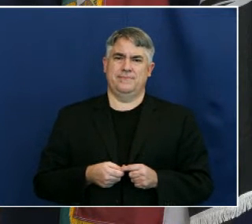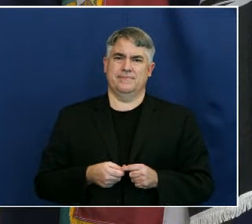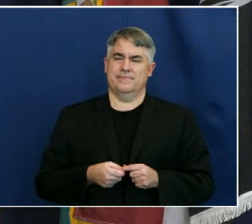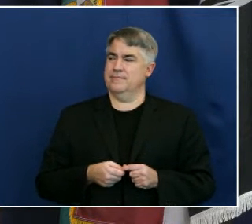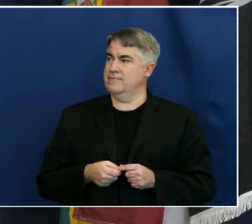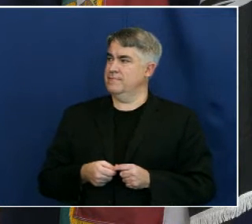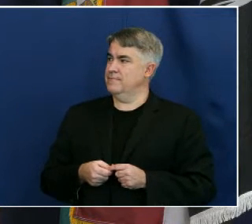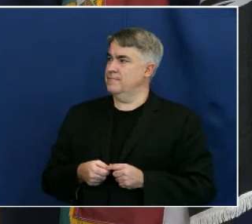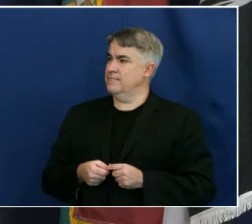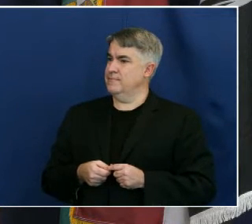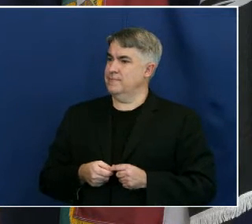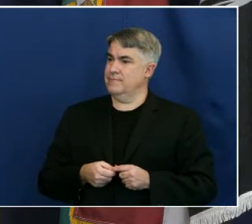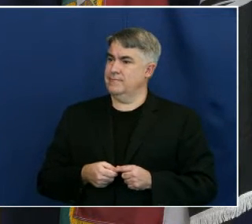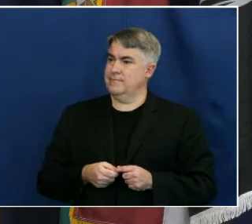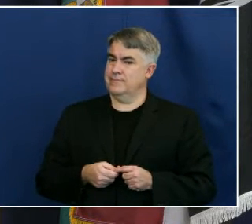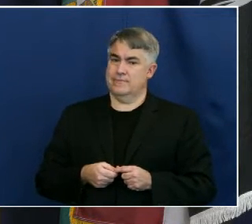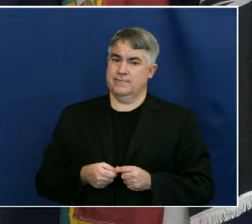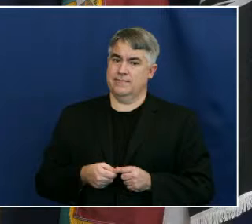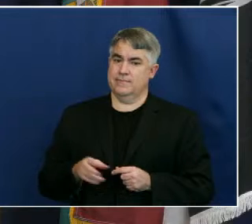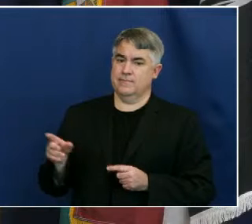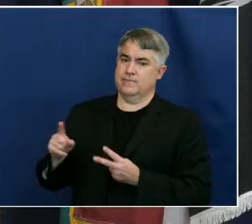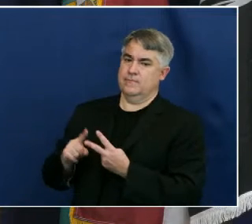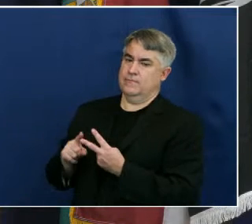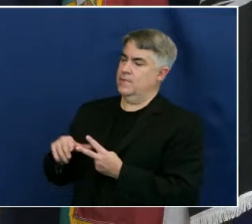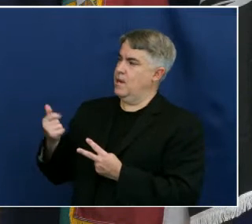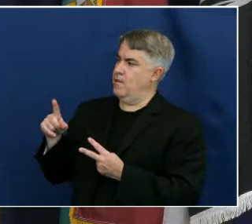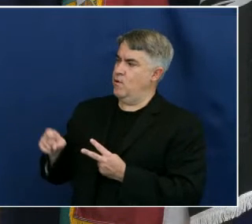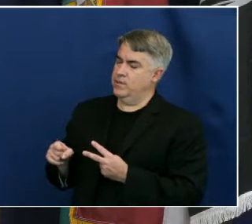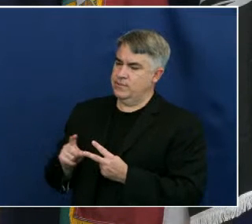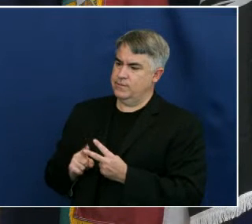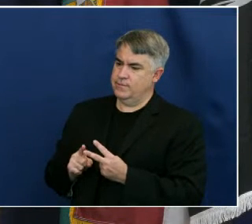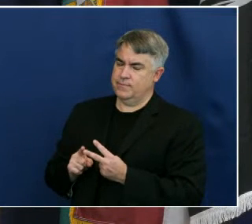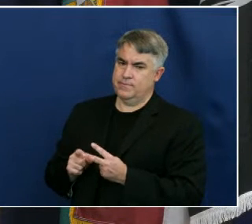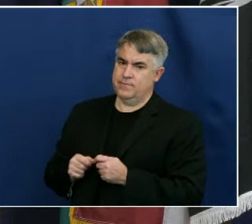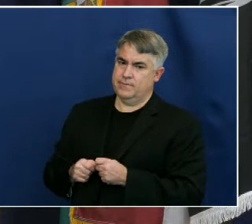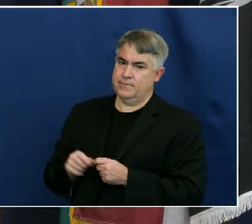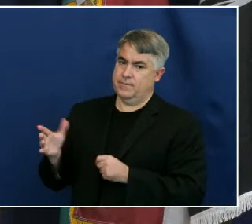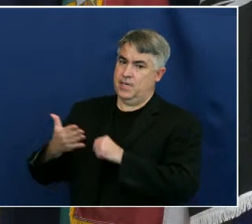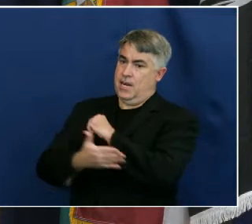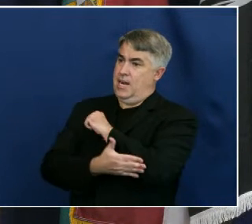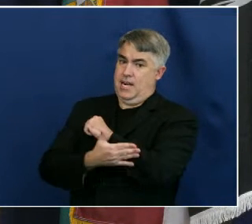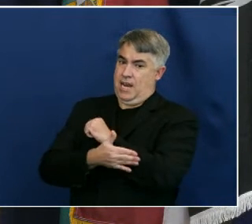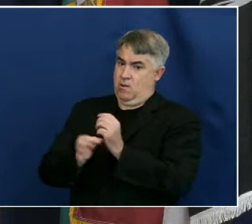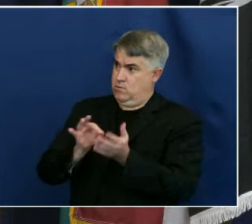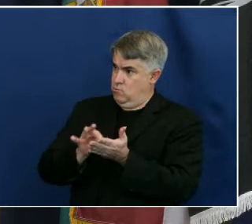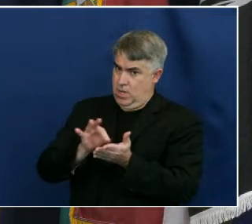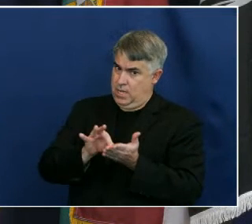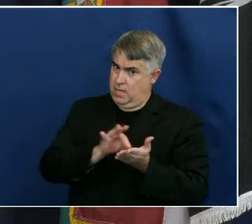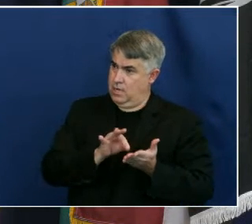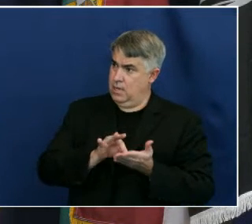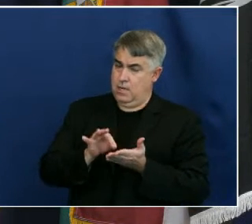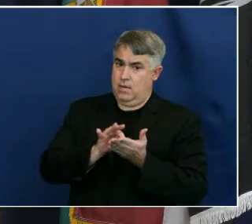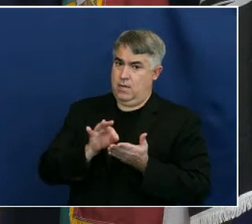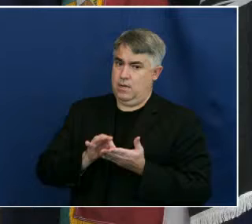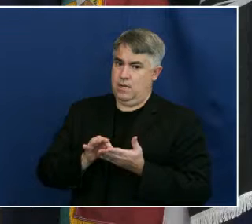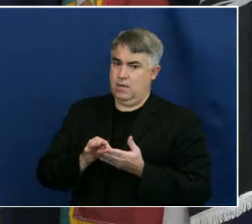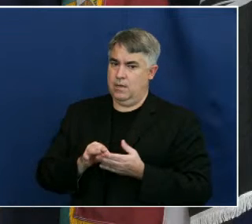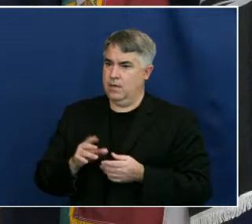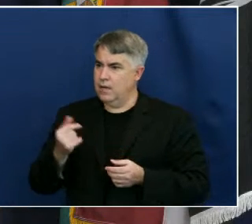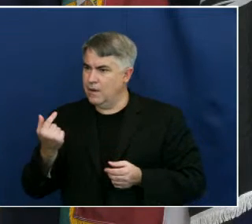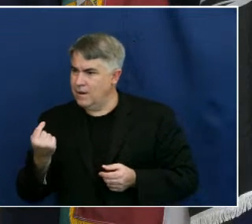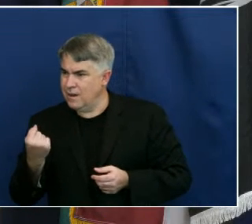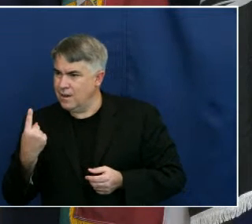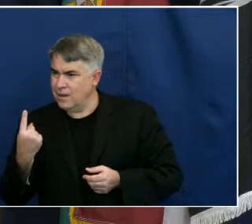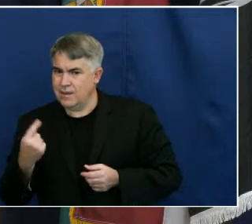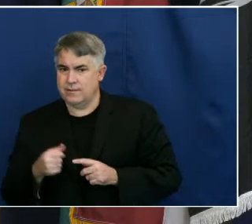If you could just allow me one follow-up too, is the county tracking that? Are we doing what? How do we know?